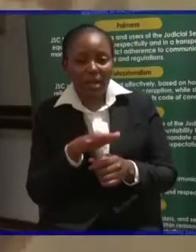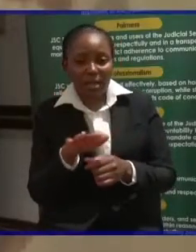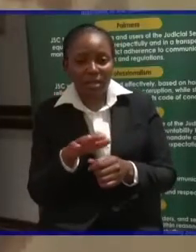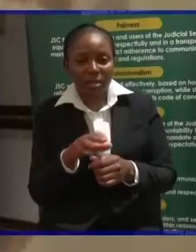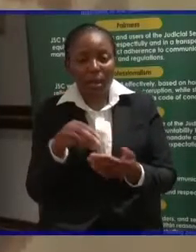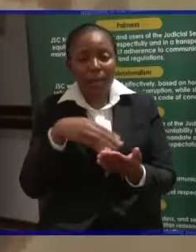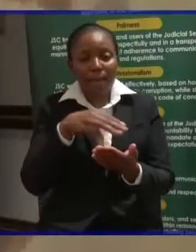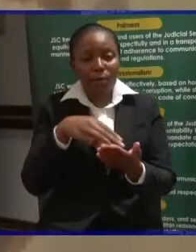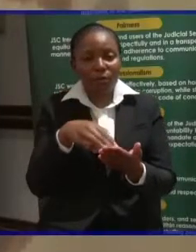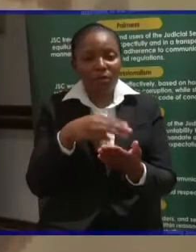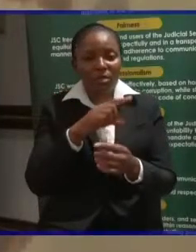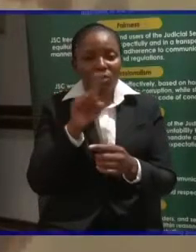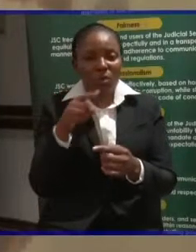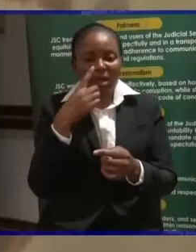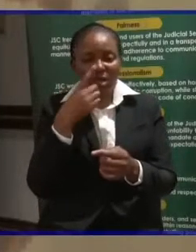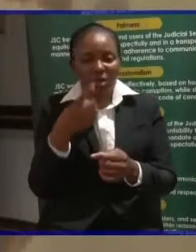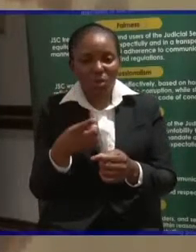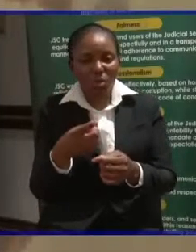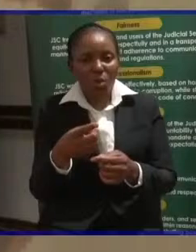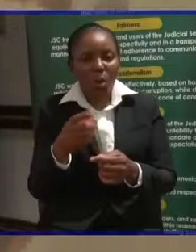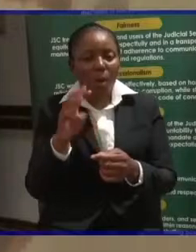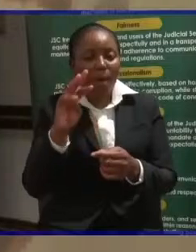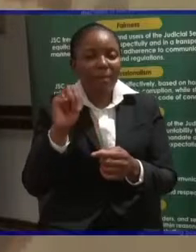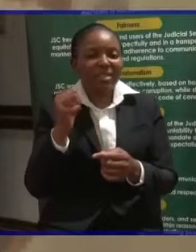were stationed in Manicaland?